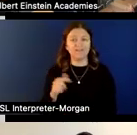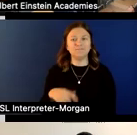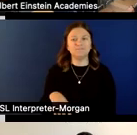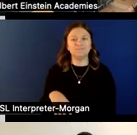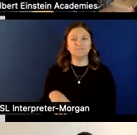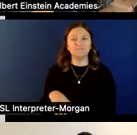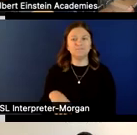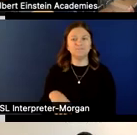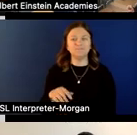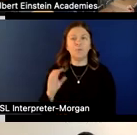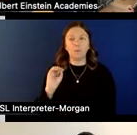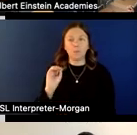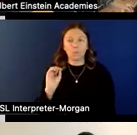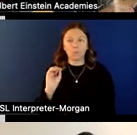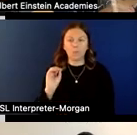O.